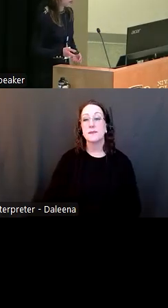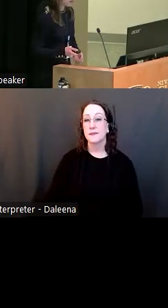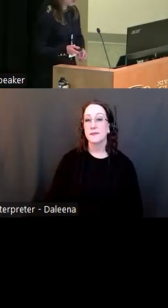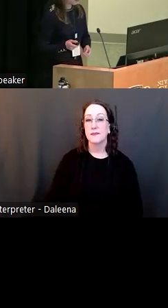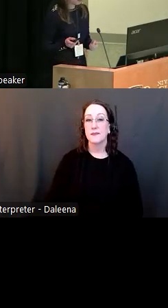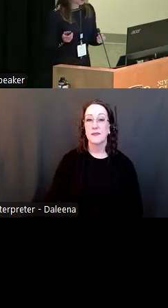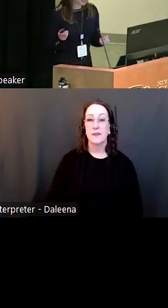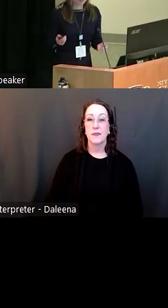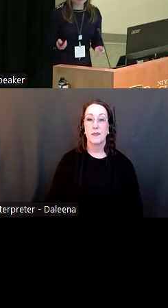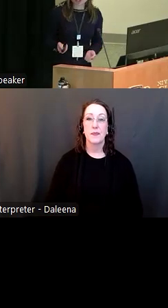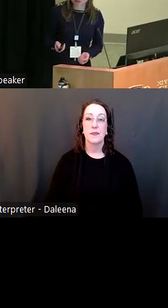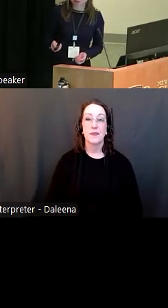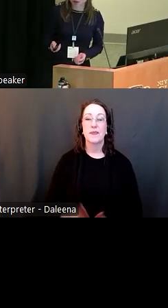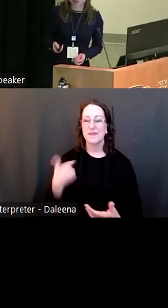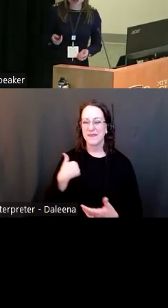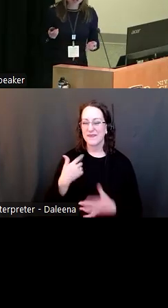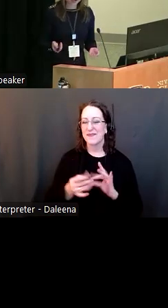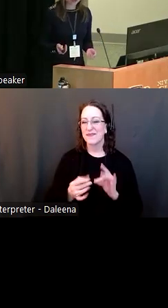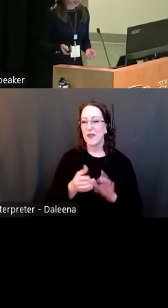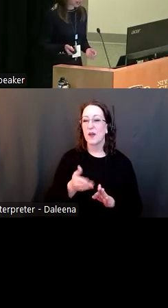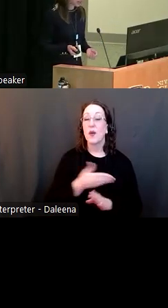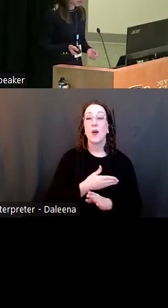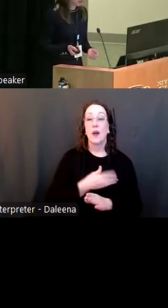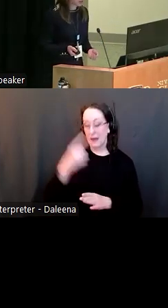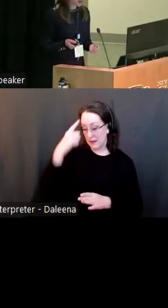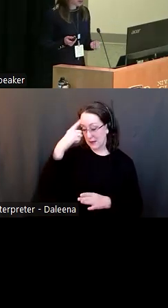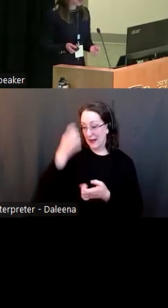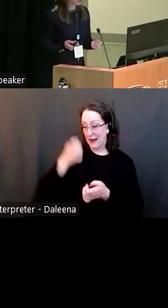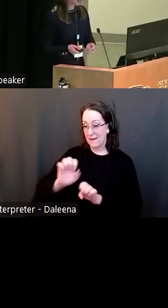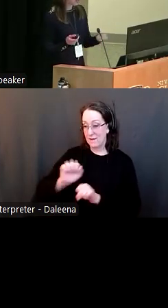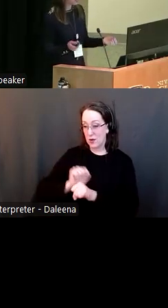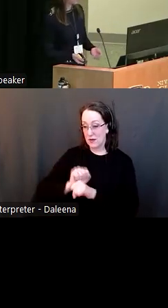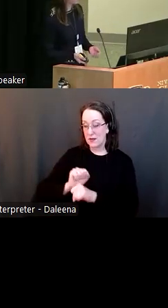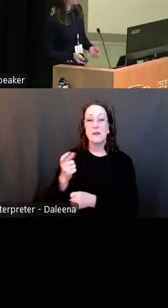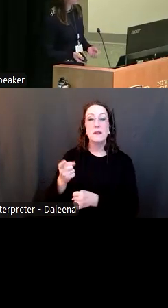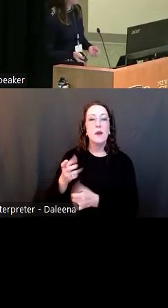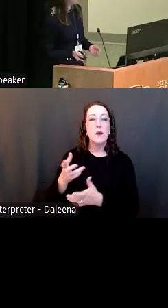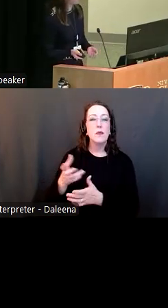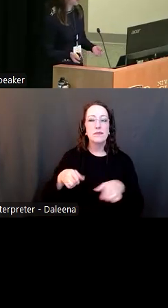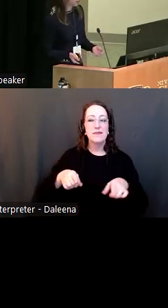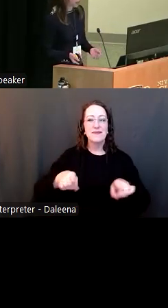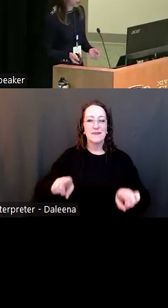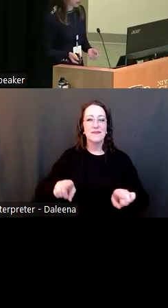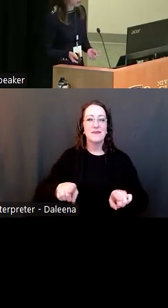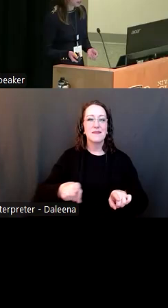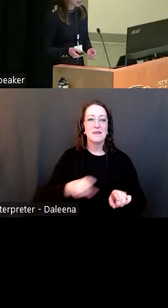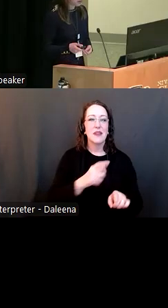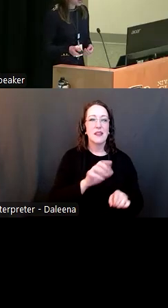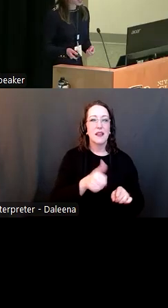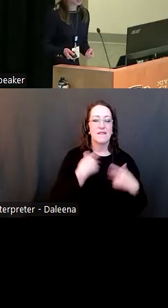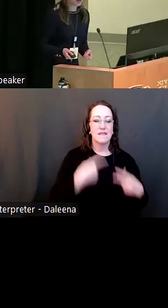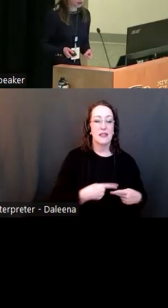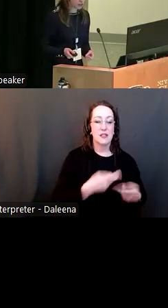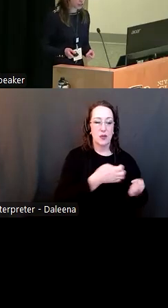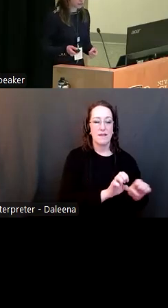So, like I mentioned before, the cognitive effort task was parallel to the design of Treadway's physical effort task. The